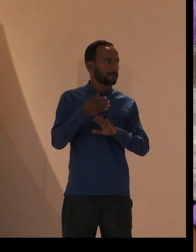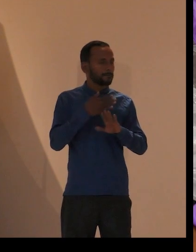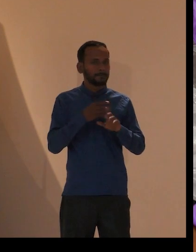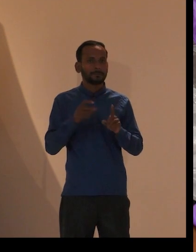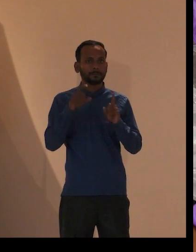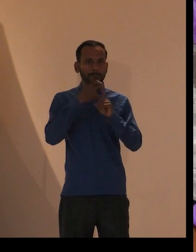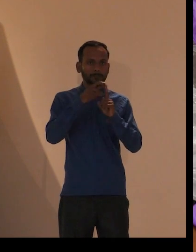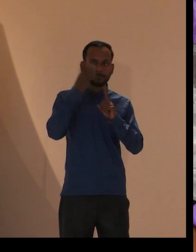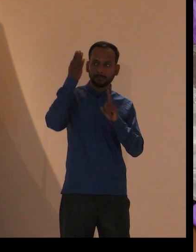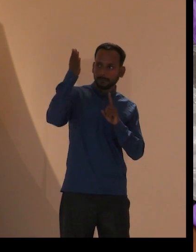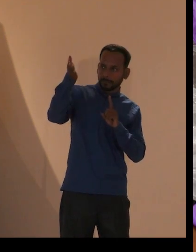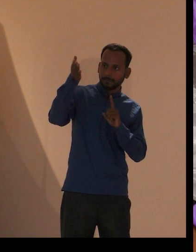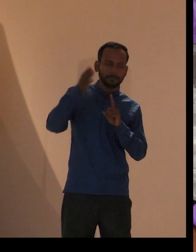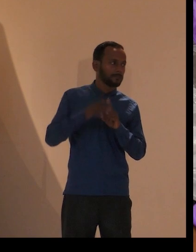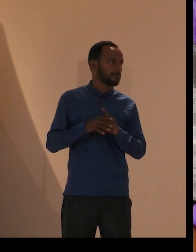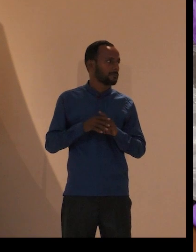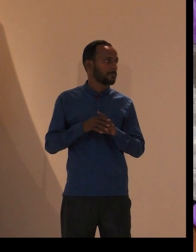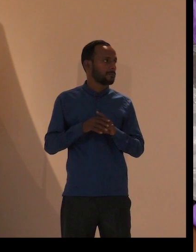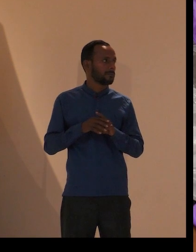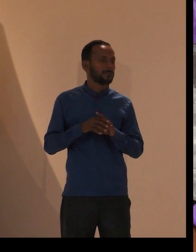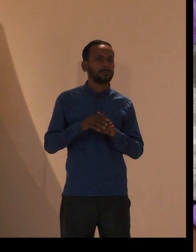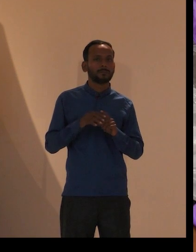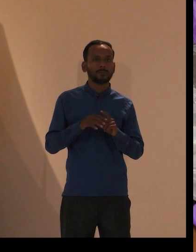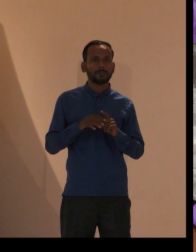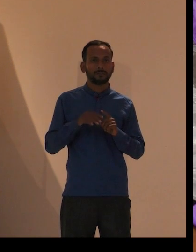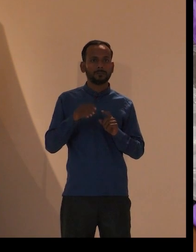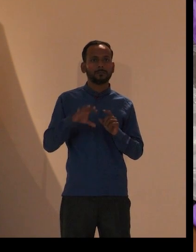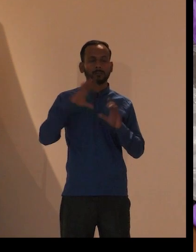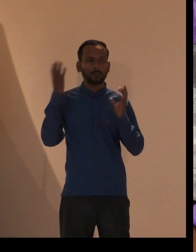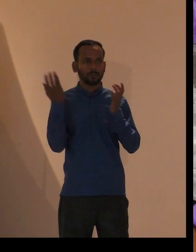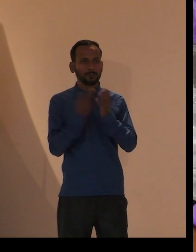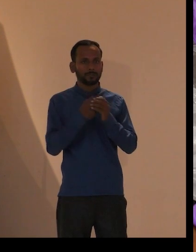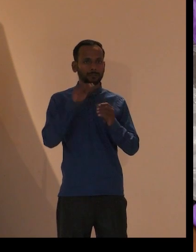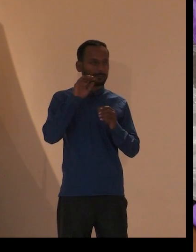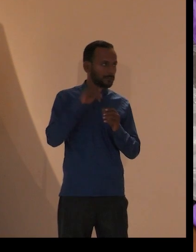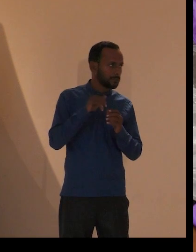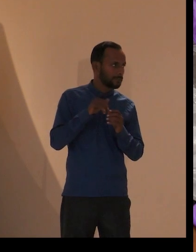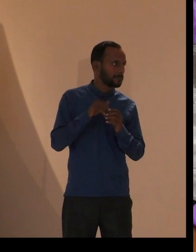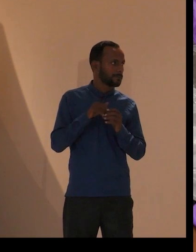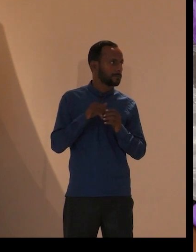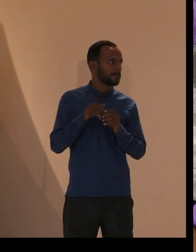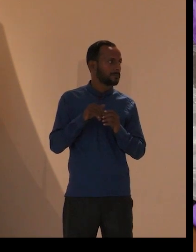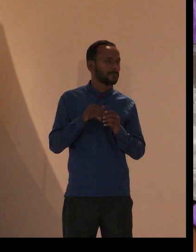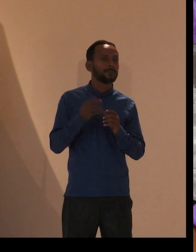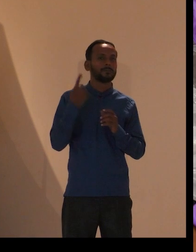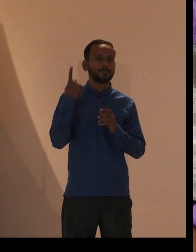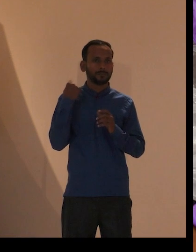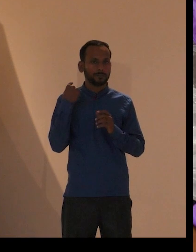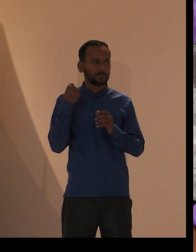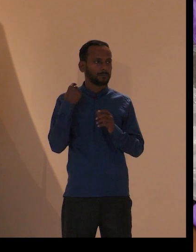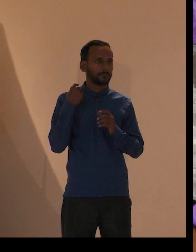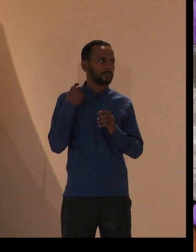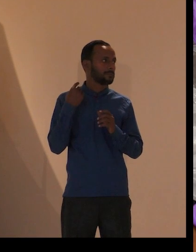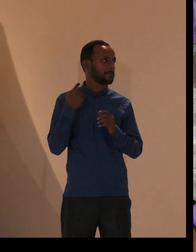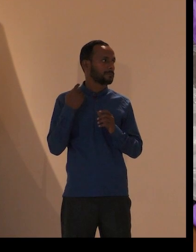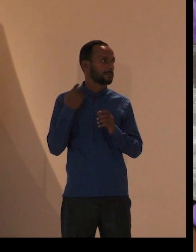Delhi to help us with the conservation of all our collection. So this is an image which you saw yesterday of the infant